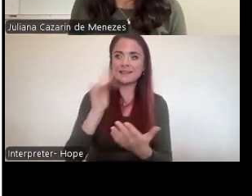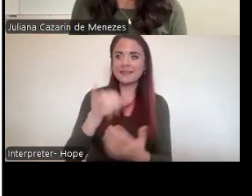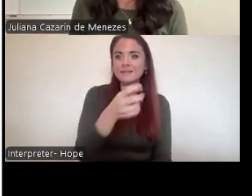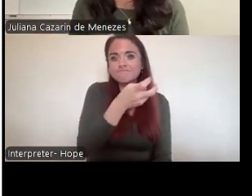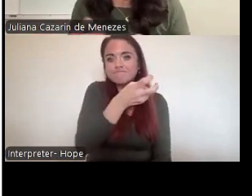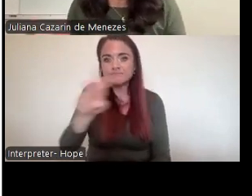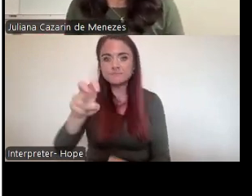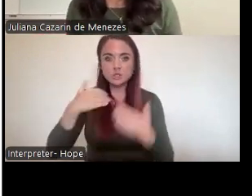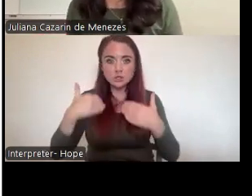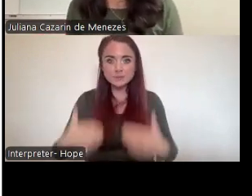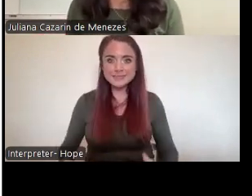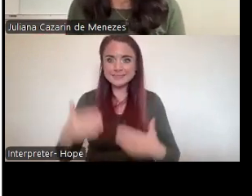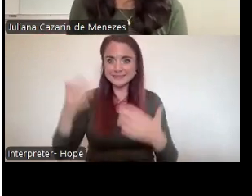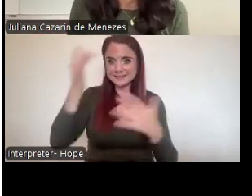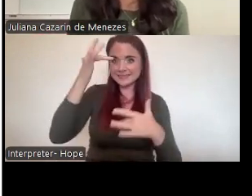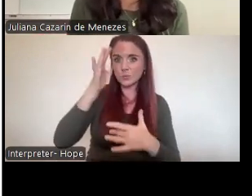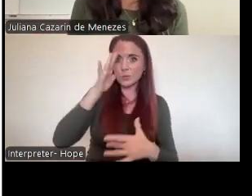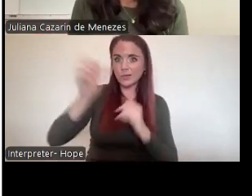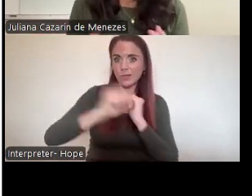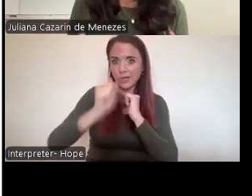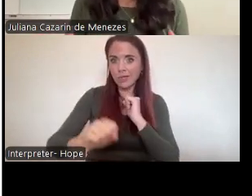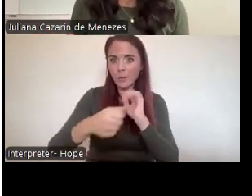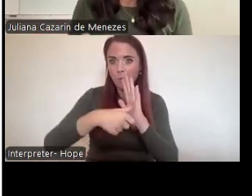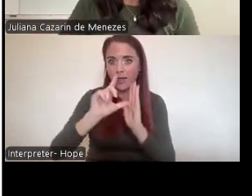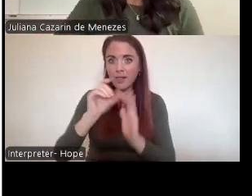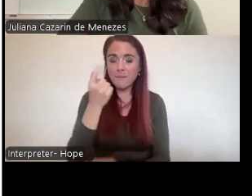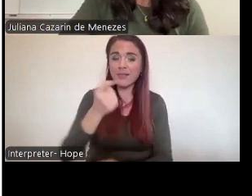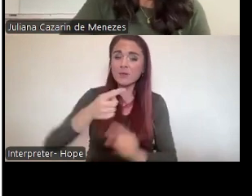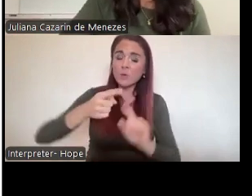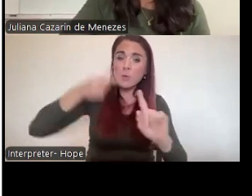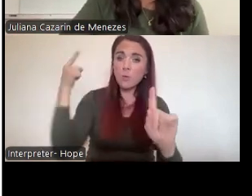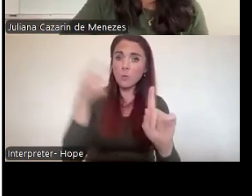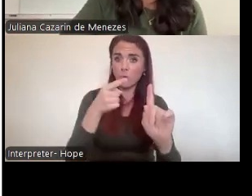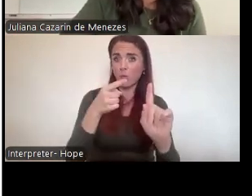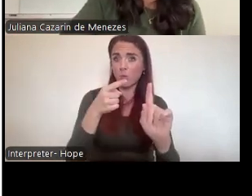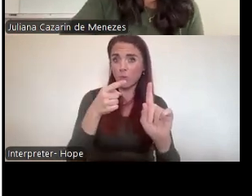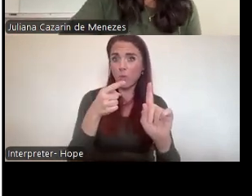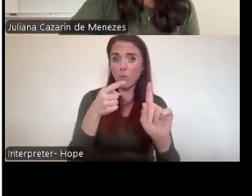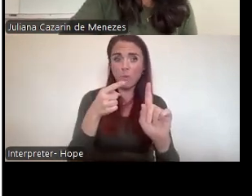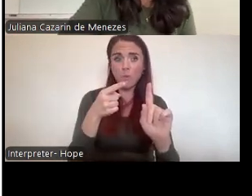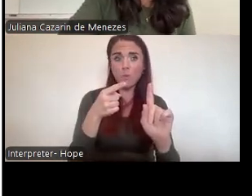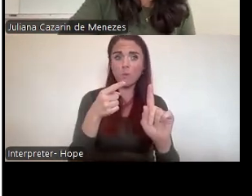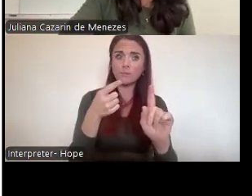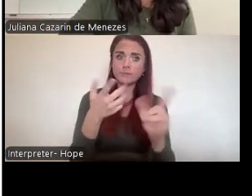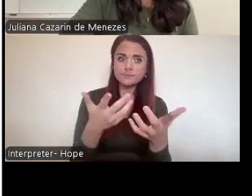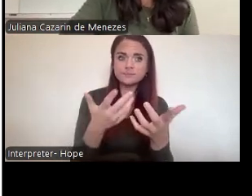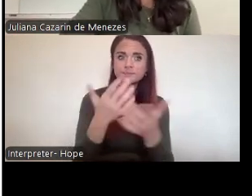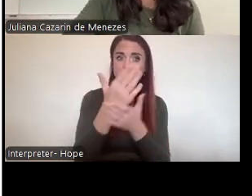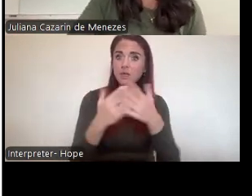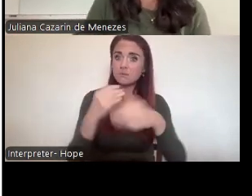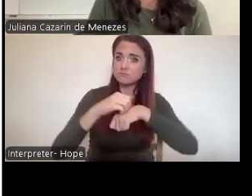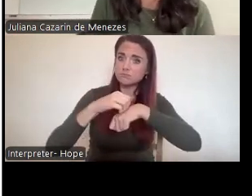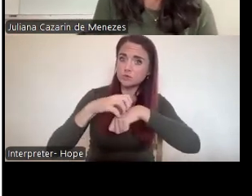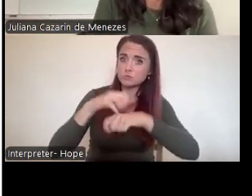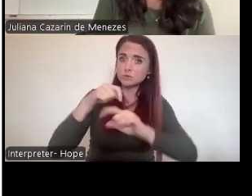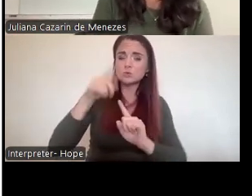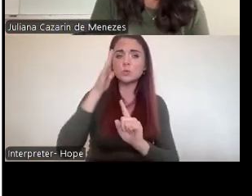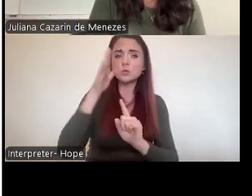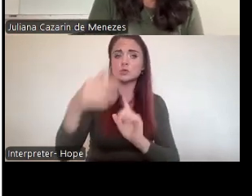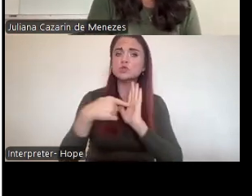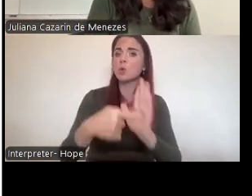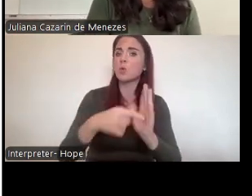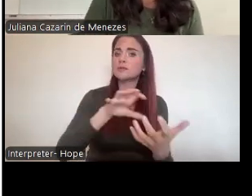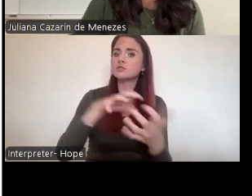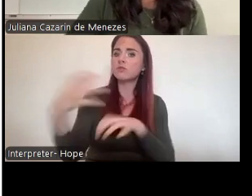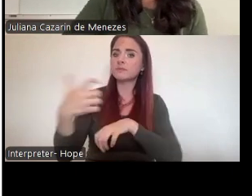human disease will take a while, the idea is that um, some tumors will show disrupted